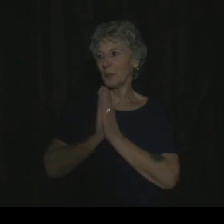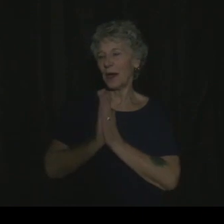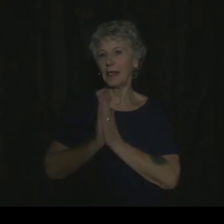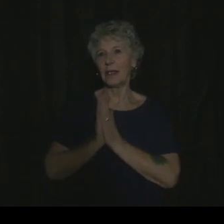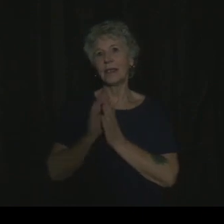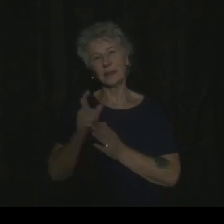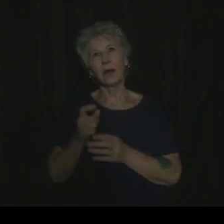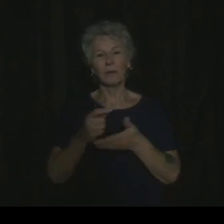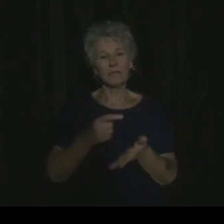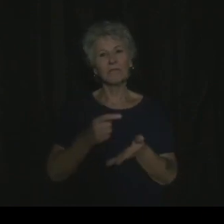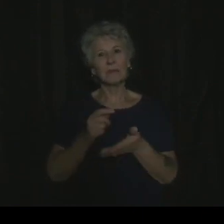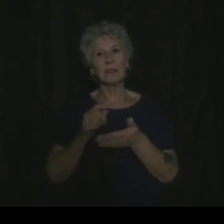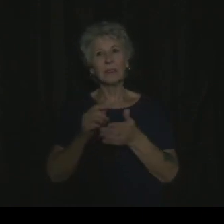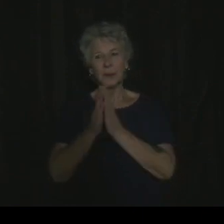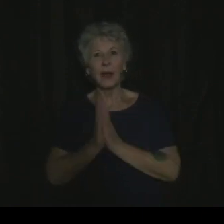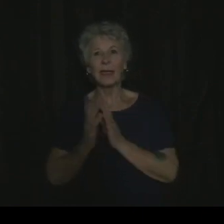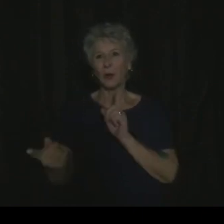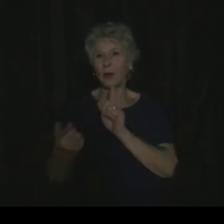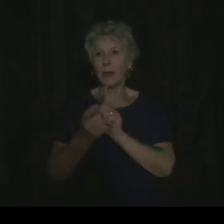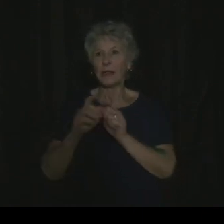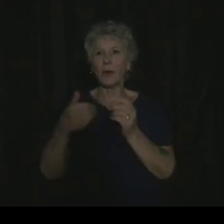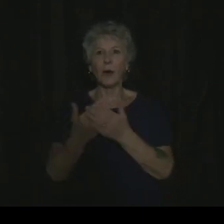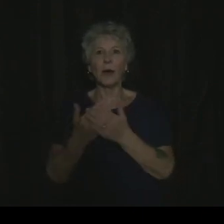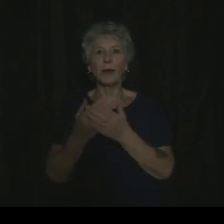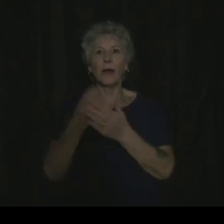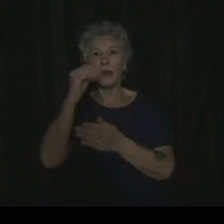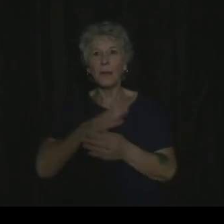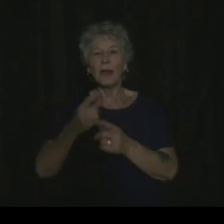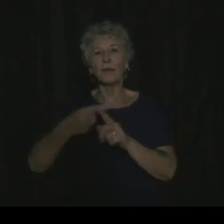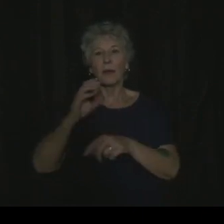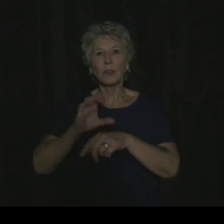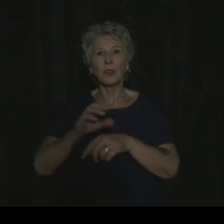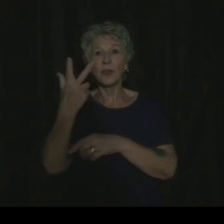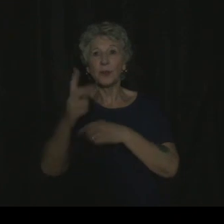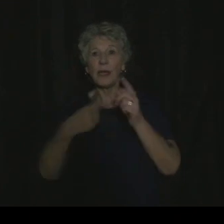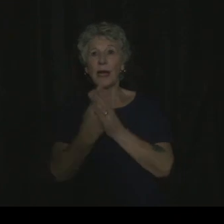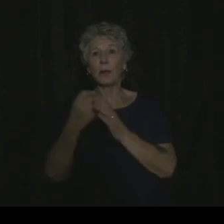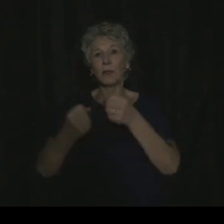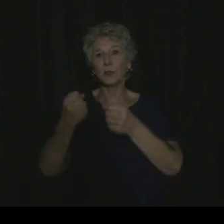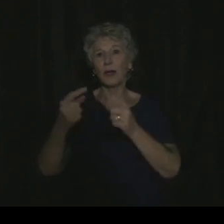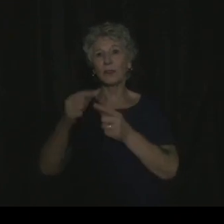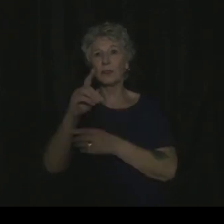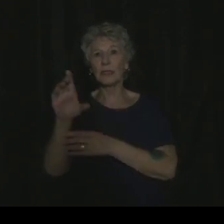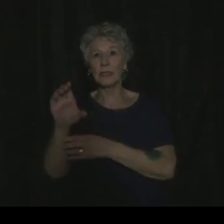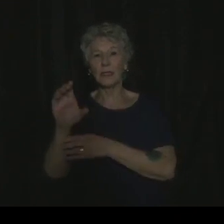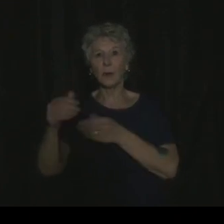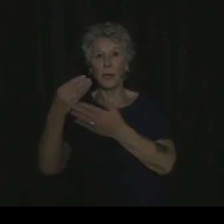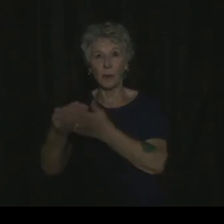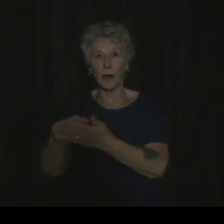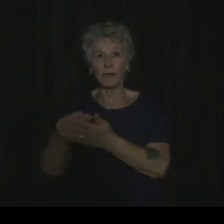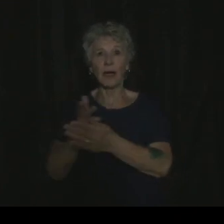pray, meet up with the guys from the church. We all hop in the van. Off we go, three-hour drive to D.C. We get to D.C. We have to